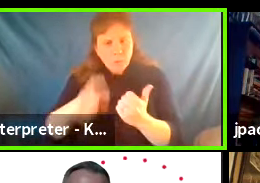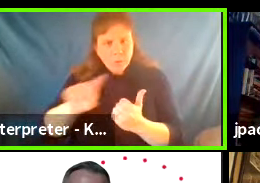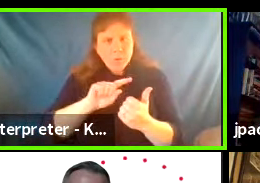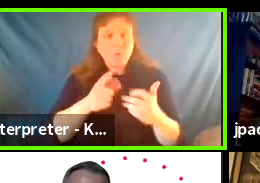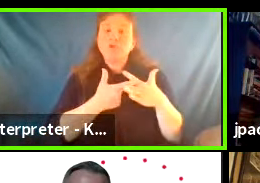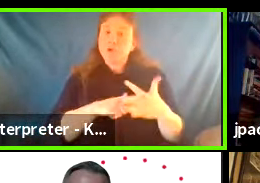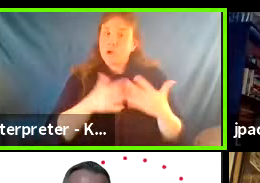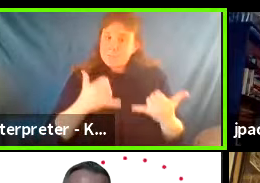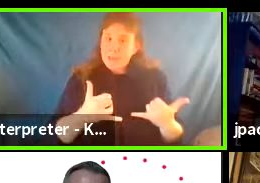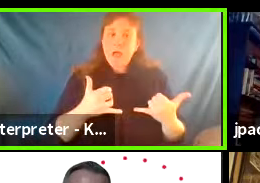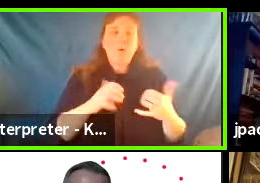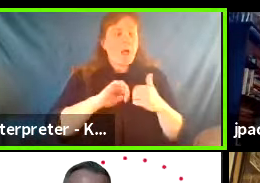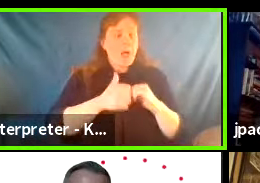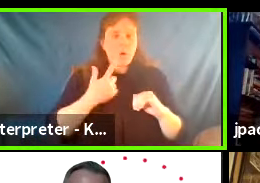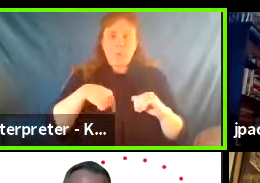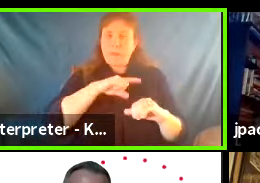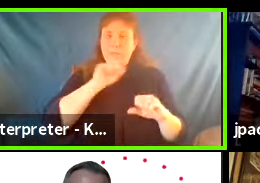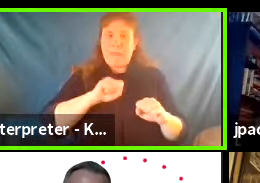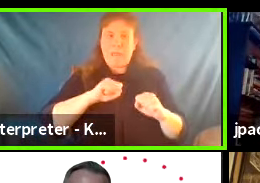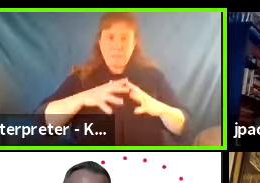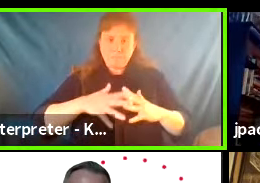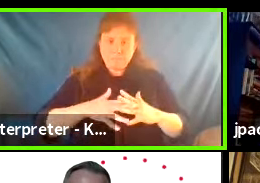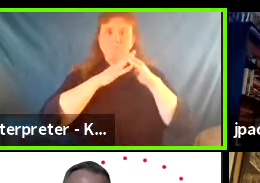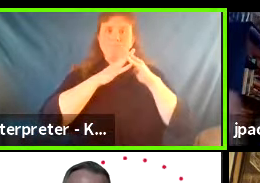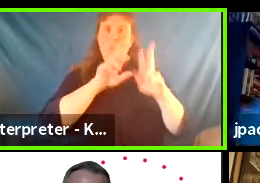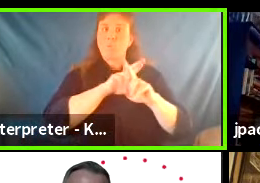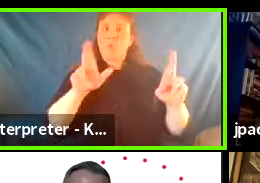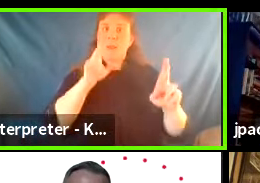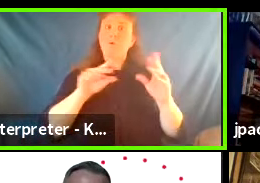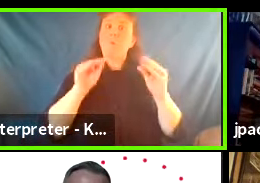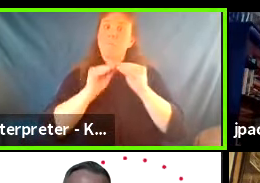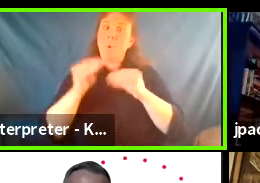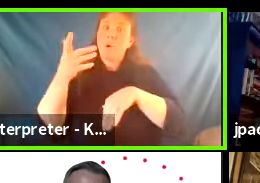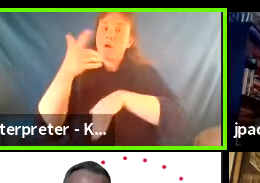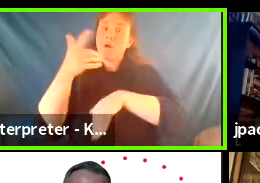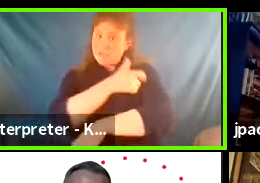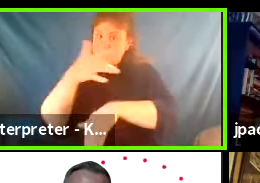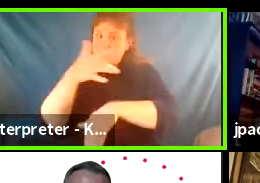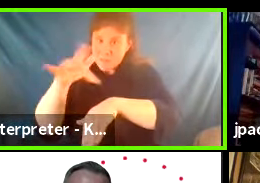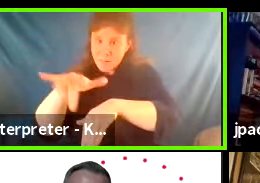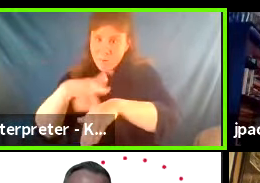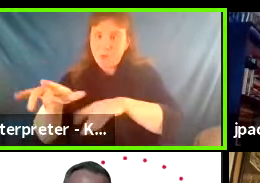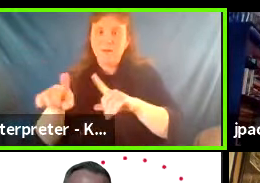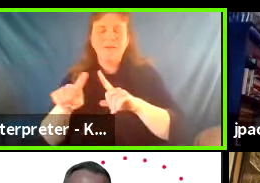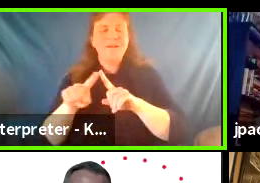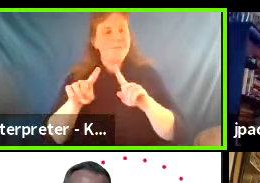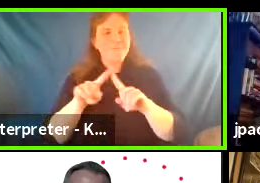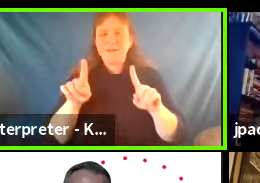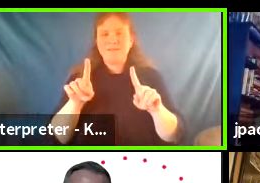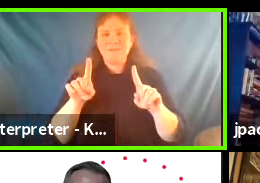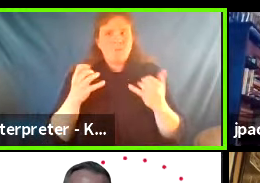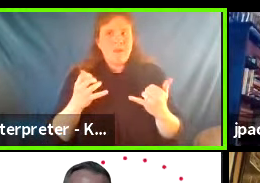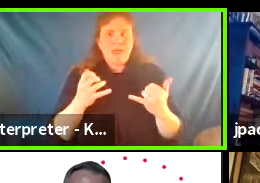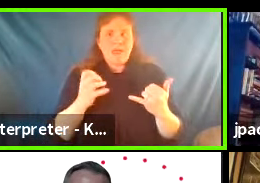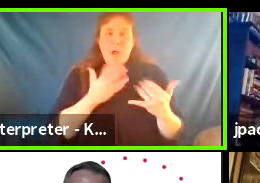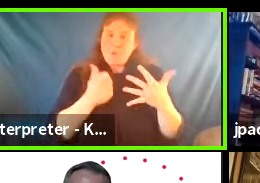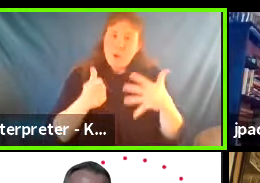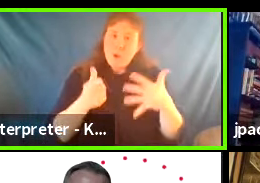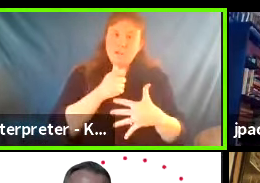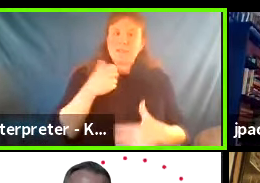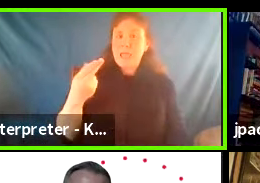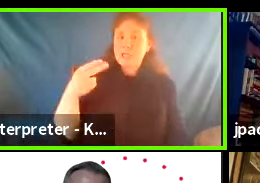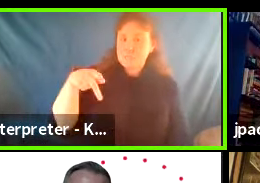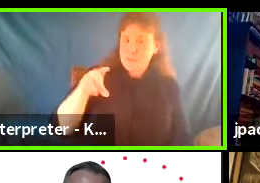set up when we have more vaccine. But even within that, and to your point, that the priorities then are, HPI and